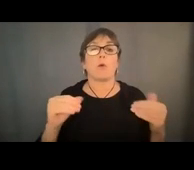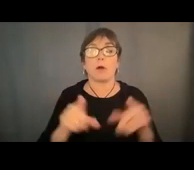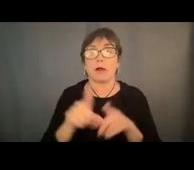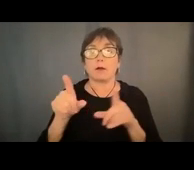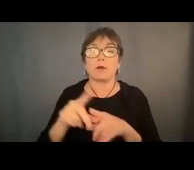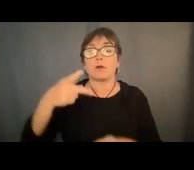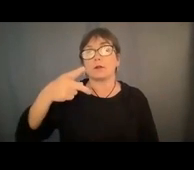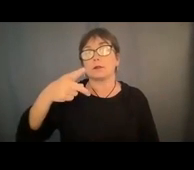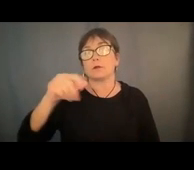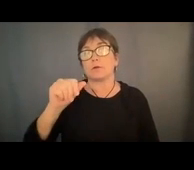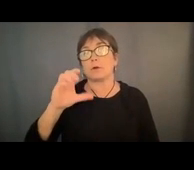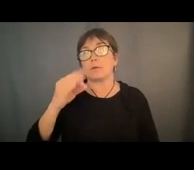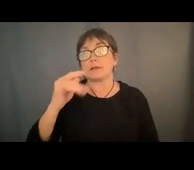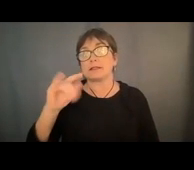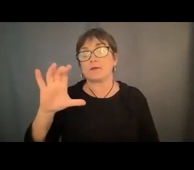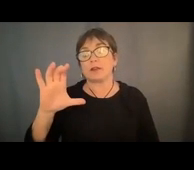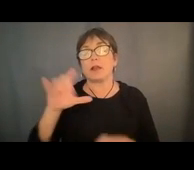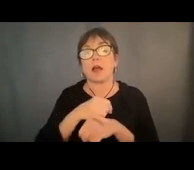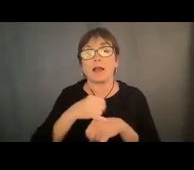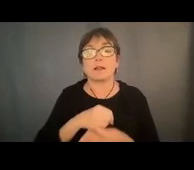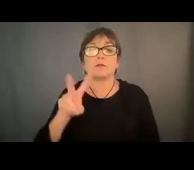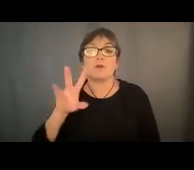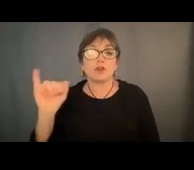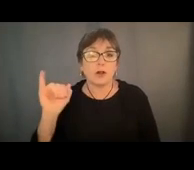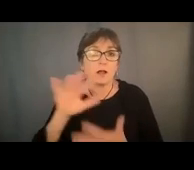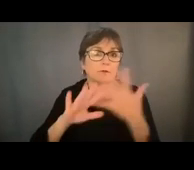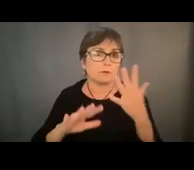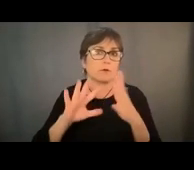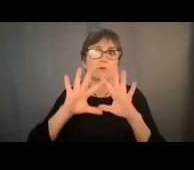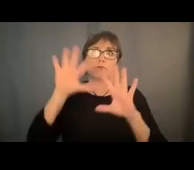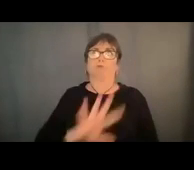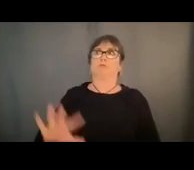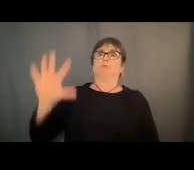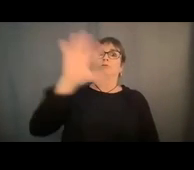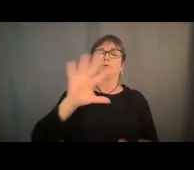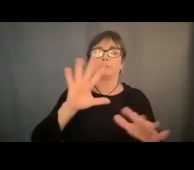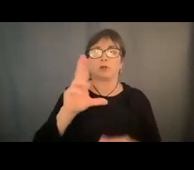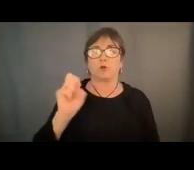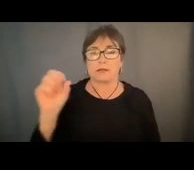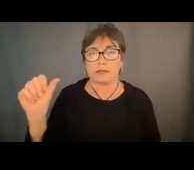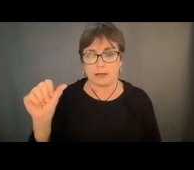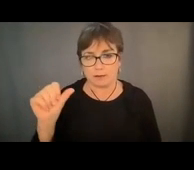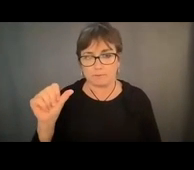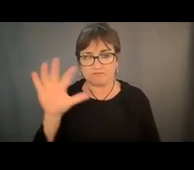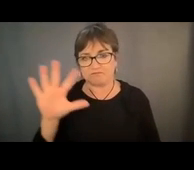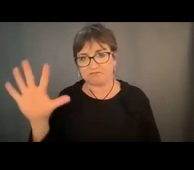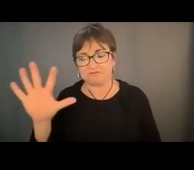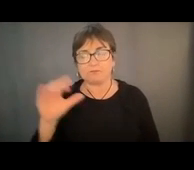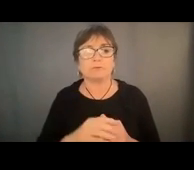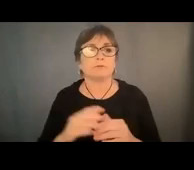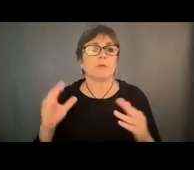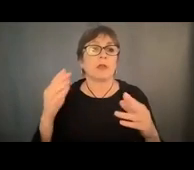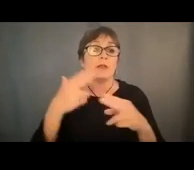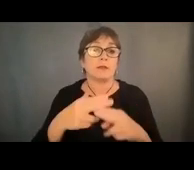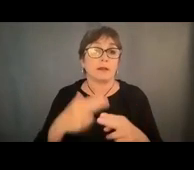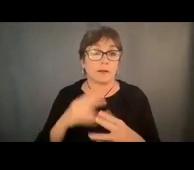Pacific Islands, the Virgin Islands. So the whole country is covered. And so the names of the centers